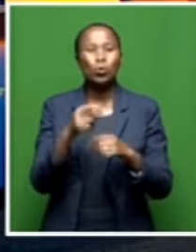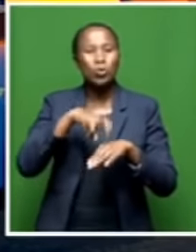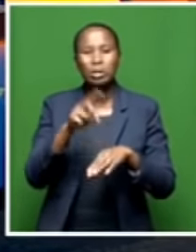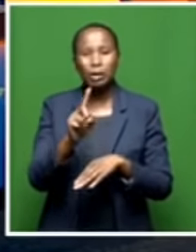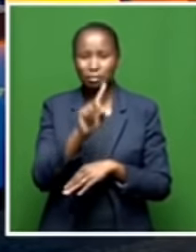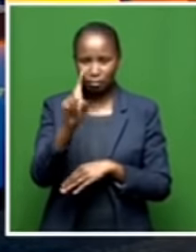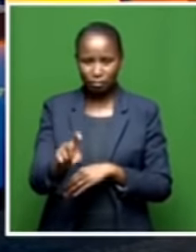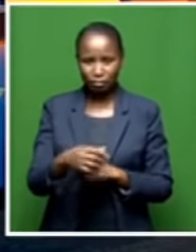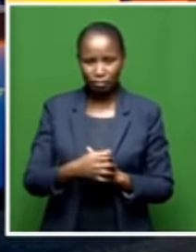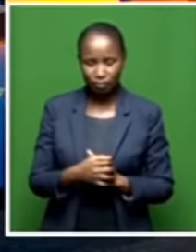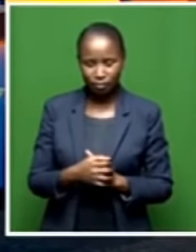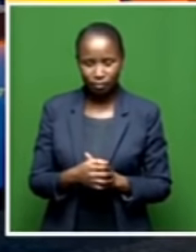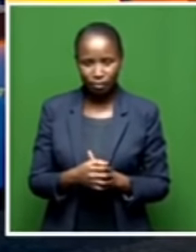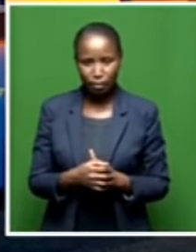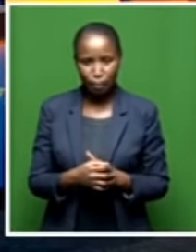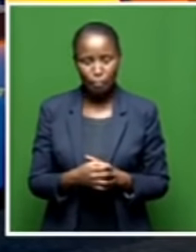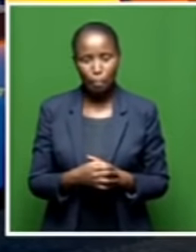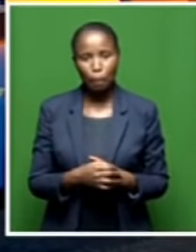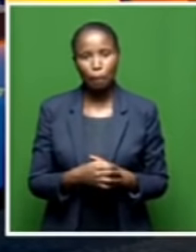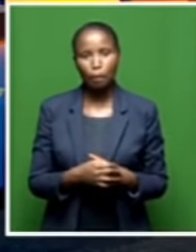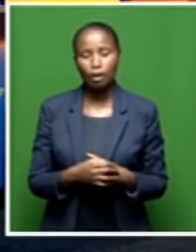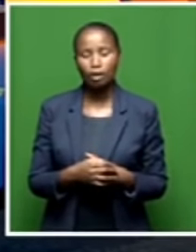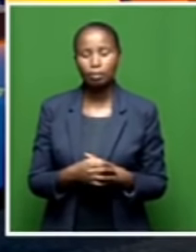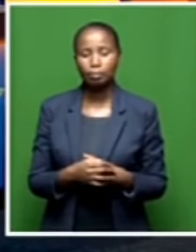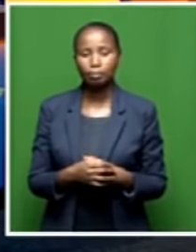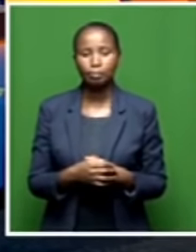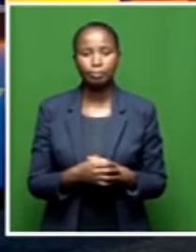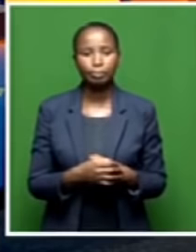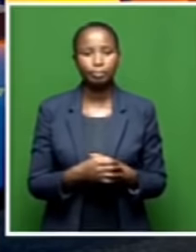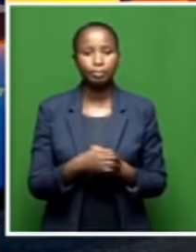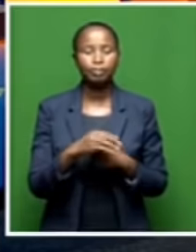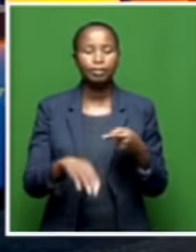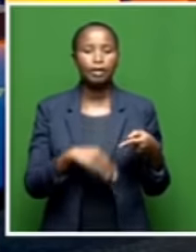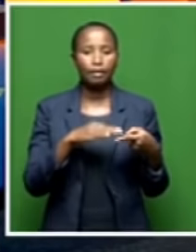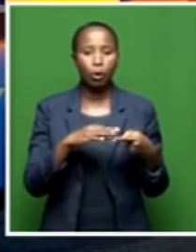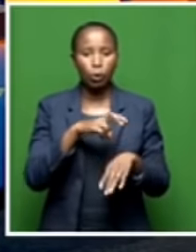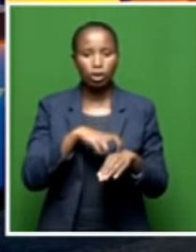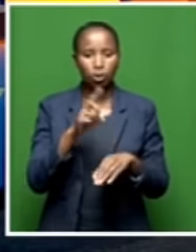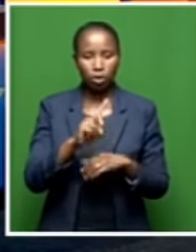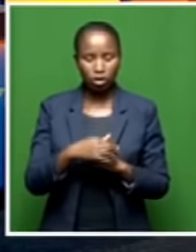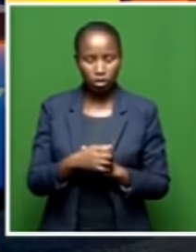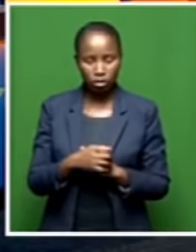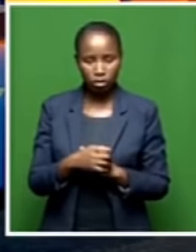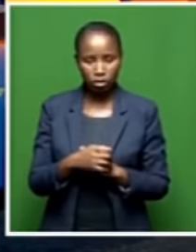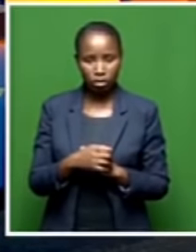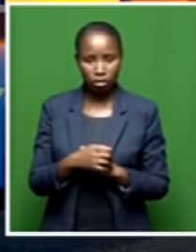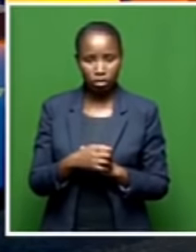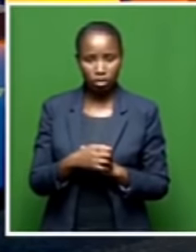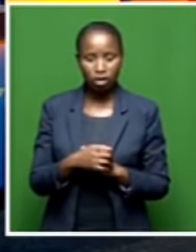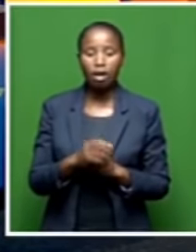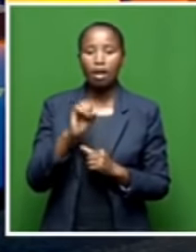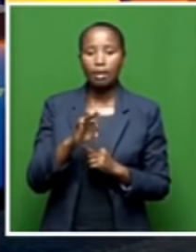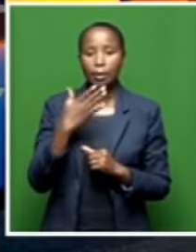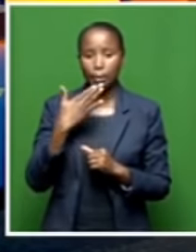That as long as you don't have an outright voter, outright winner, you're actually going to